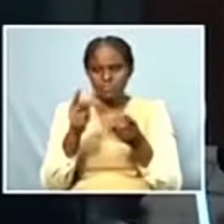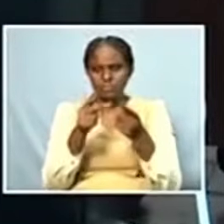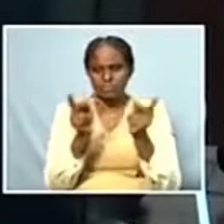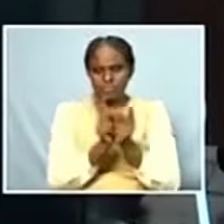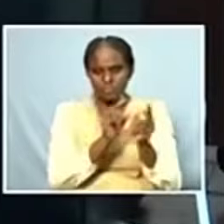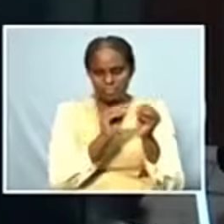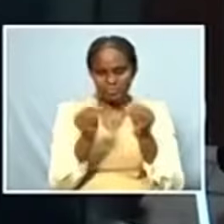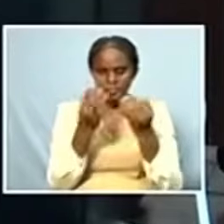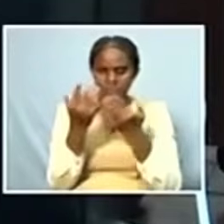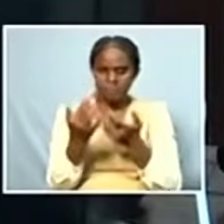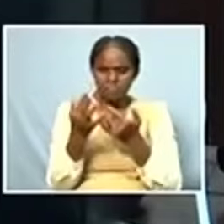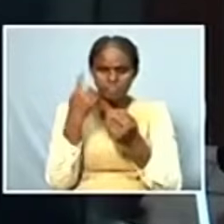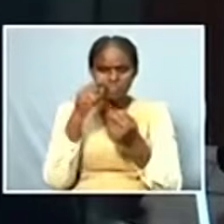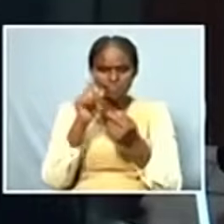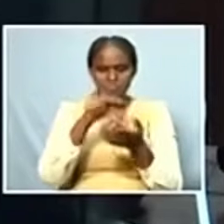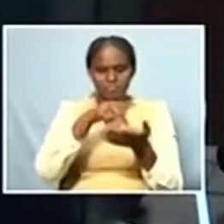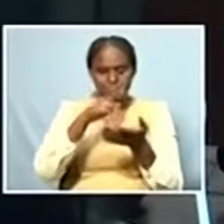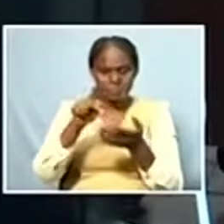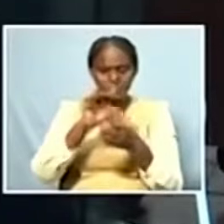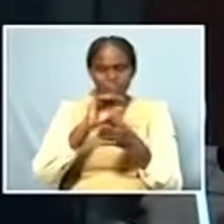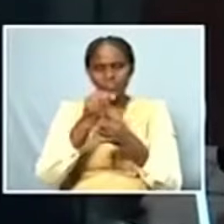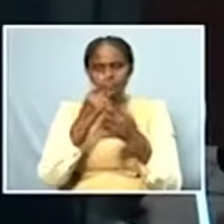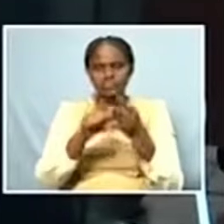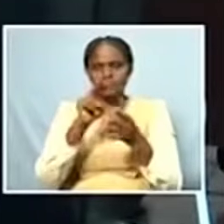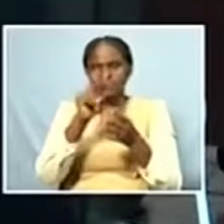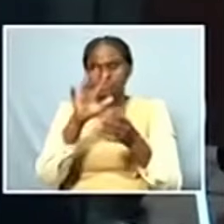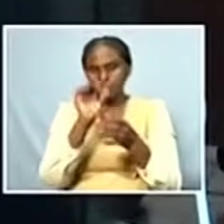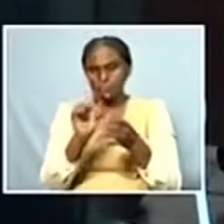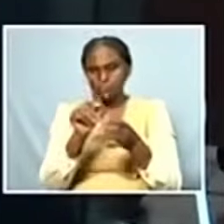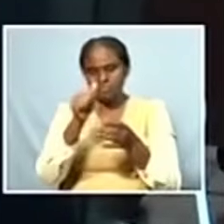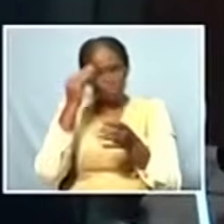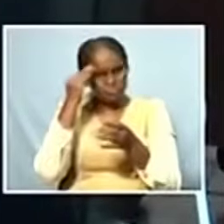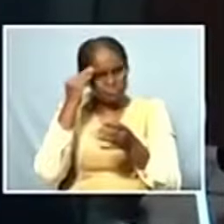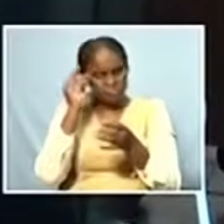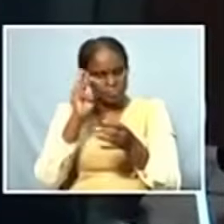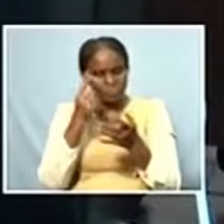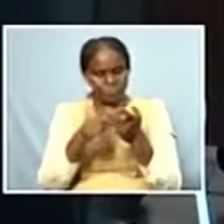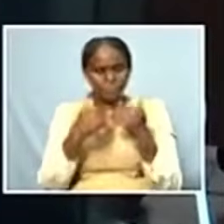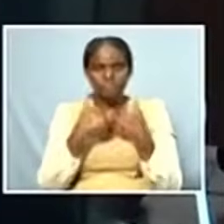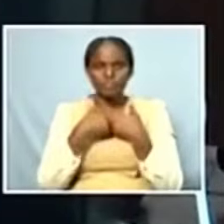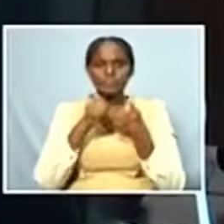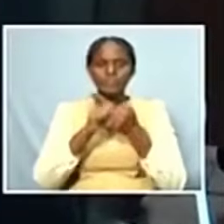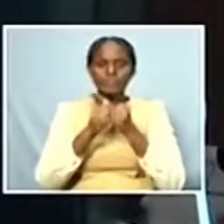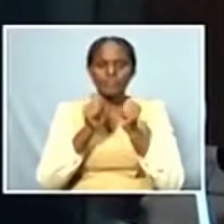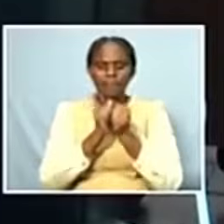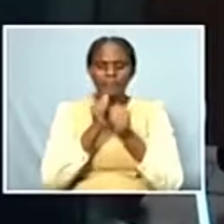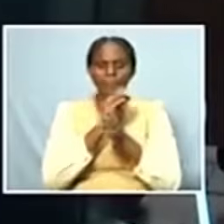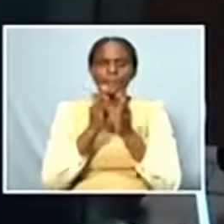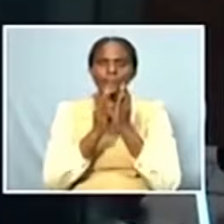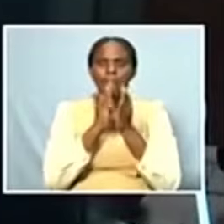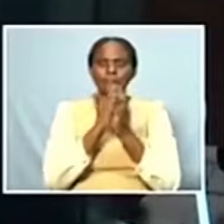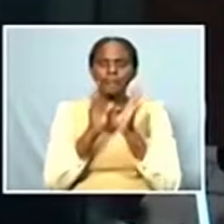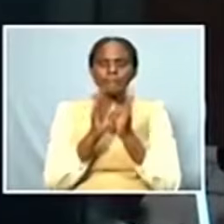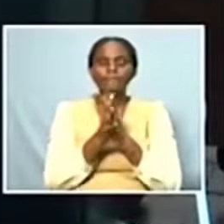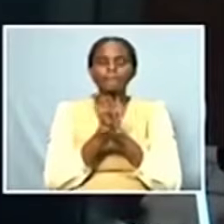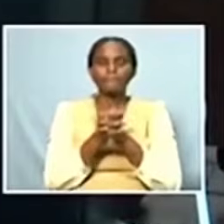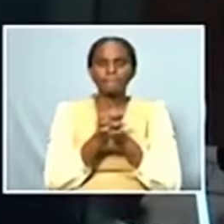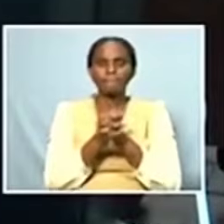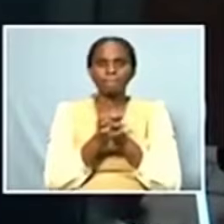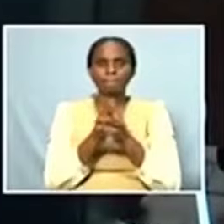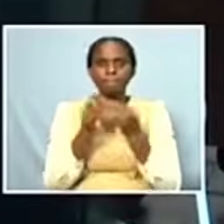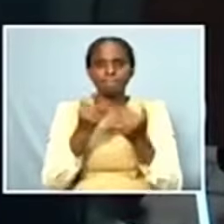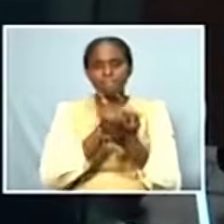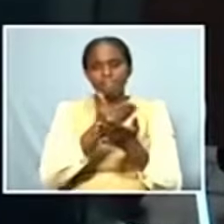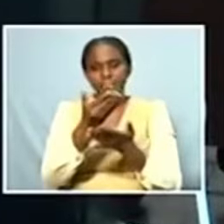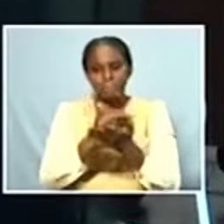site, waiting for payment of 25%, just know that we are going into problems with this contractor. So the